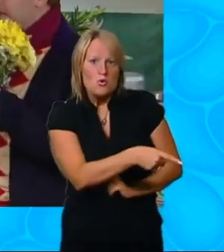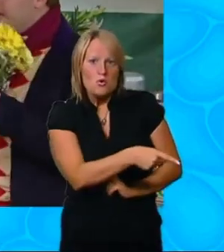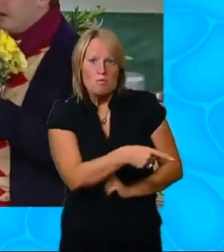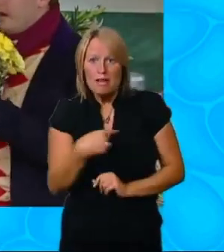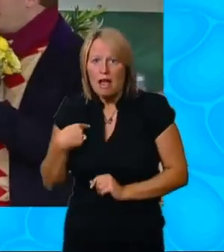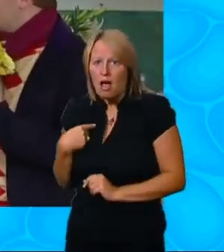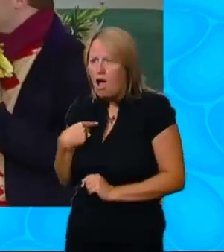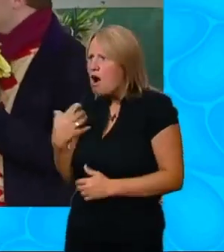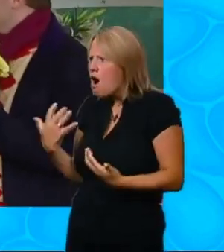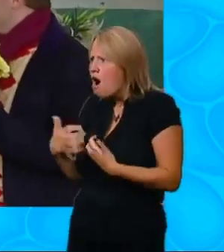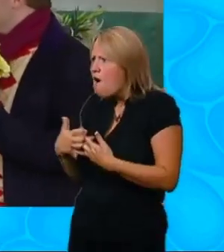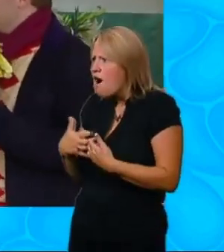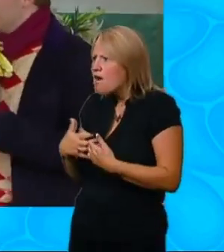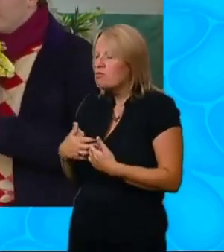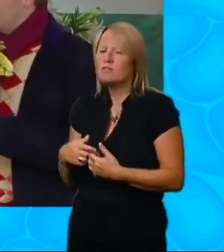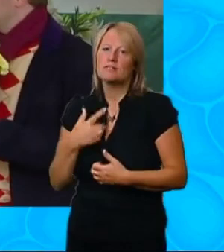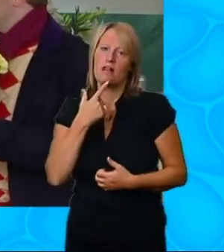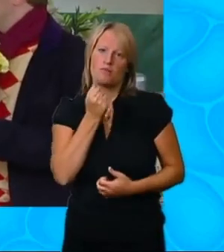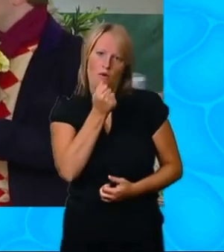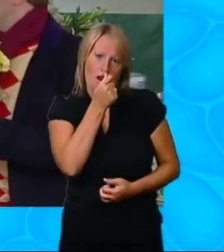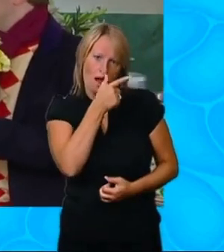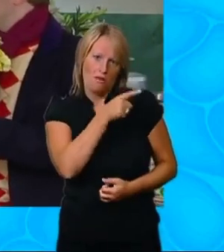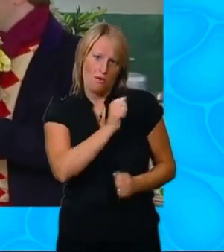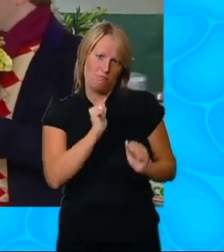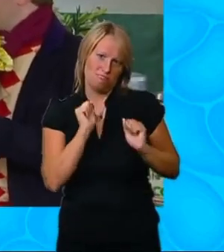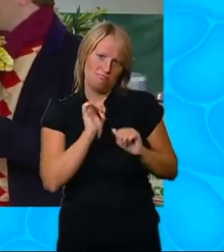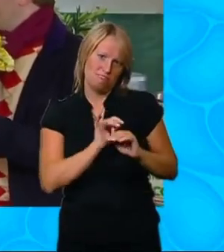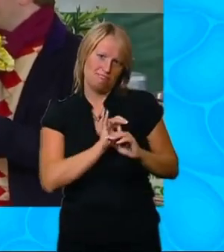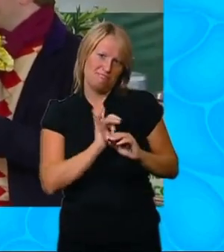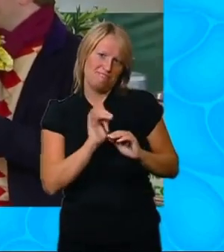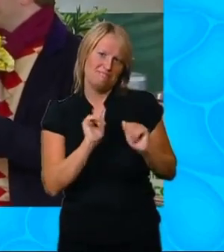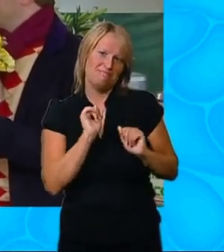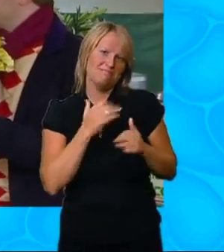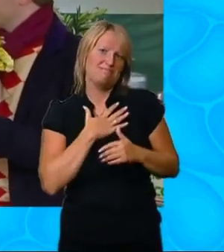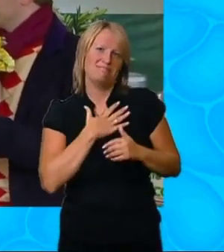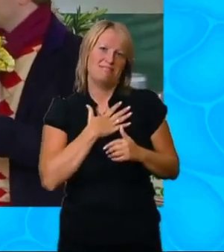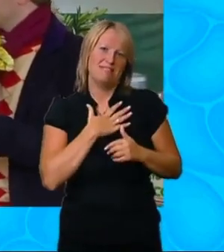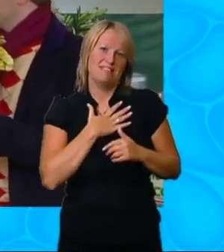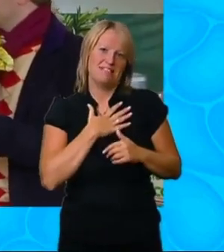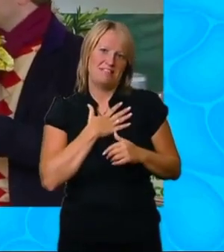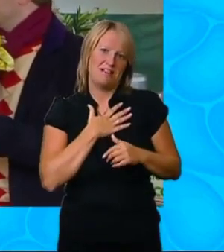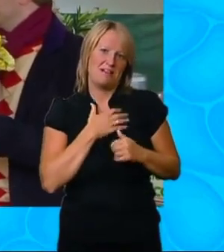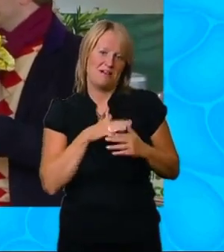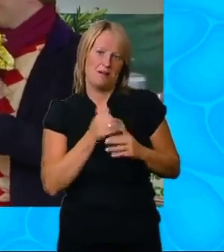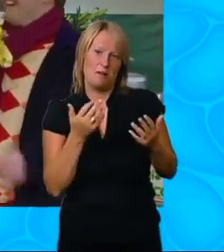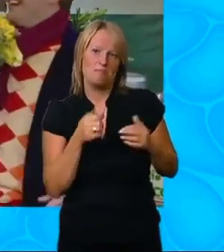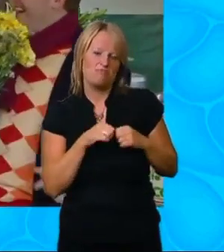Me? How come? To say good luck in your performance, darling, or as we in the trade say, break a